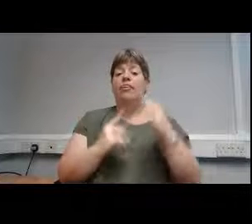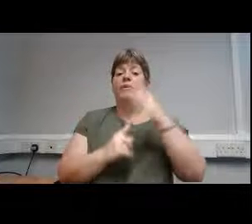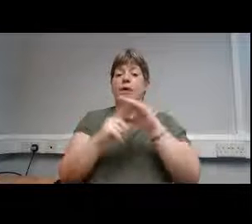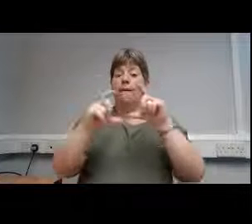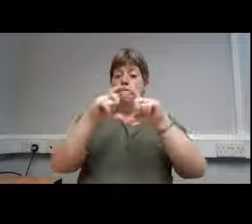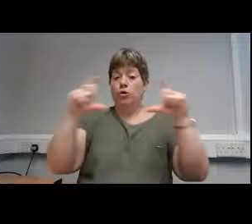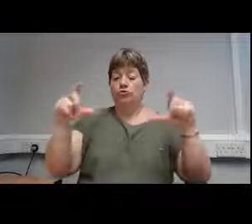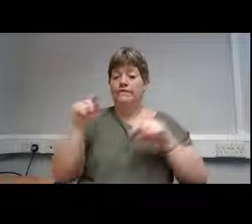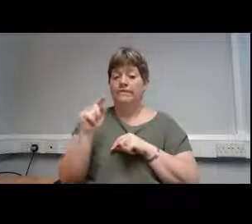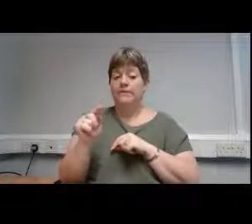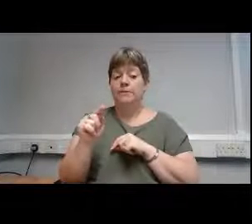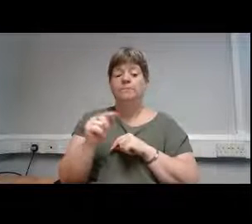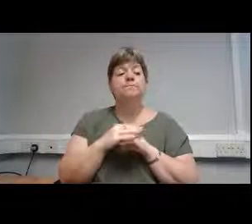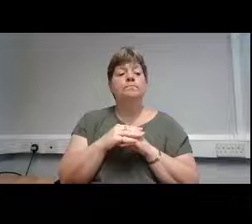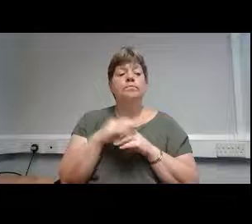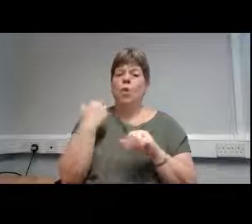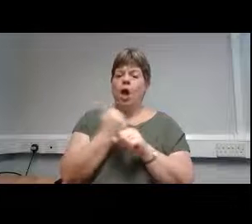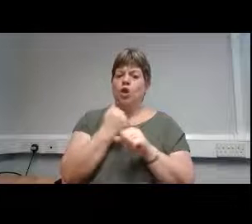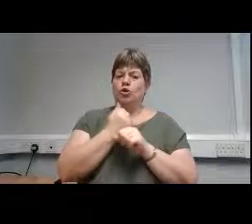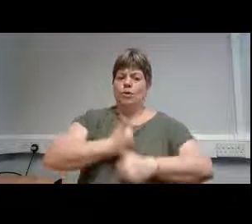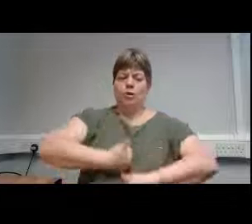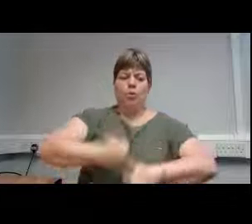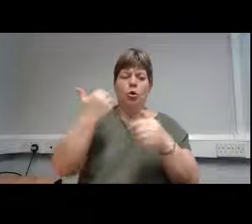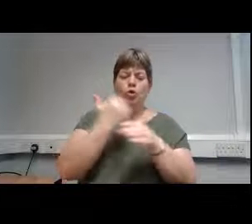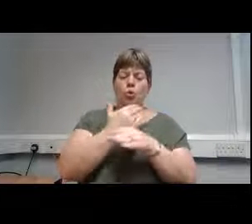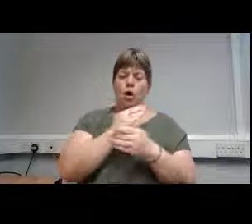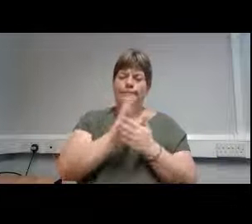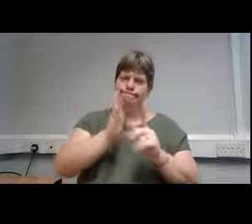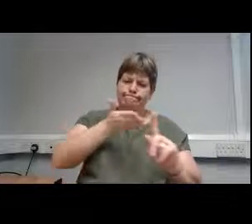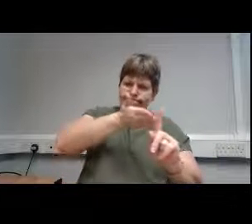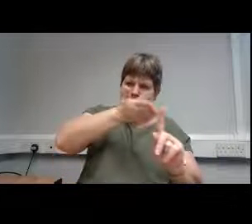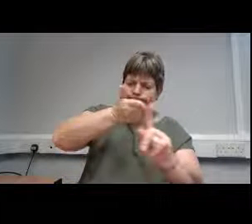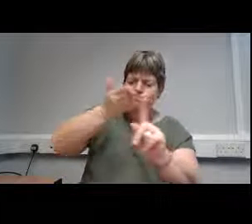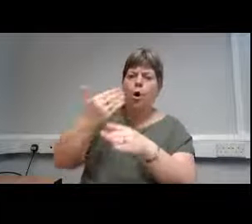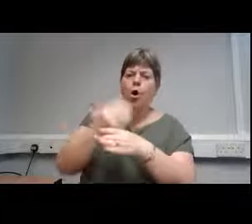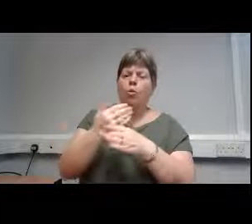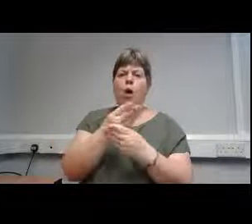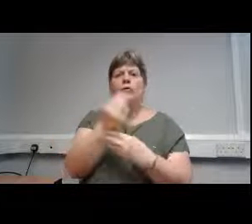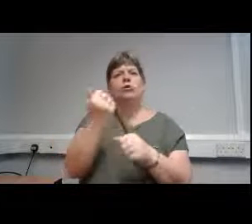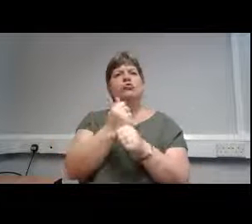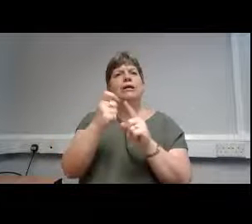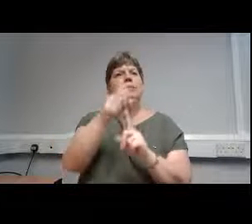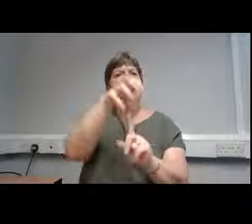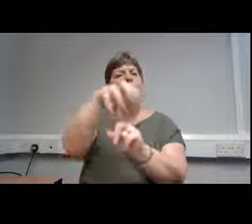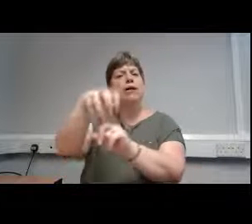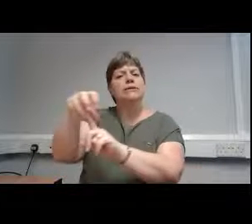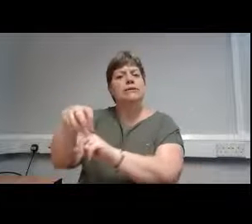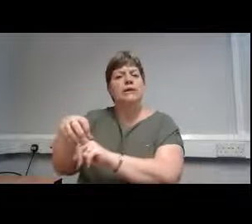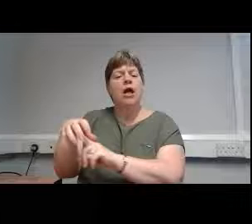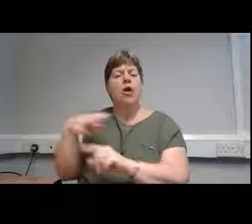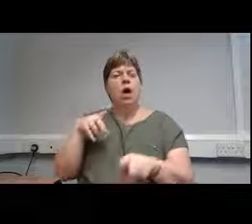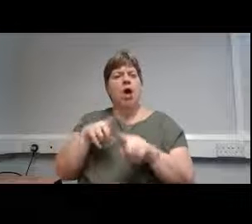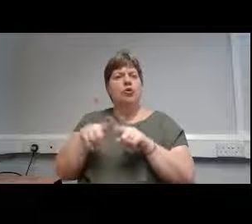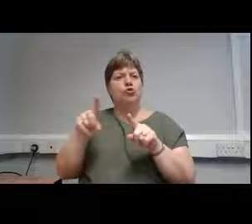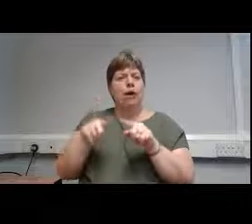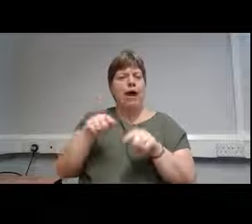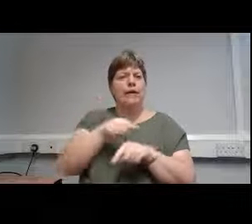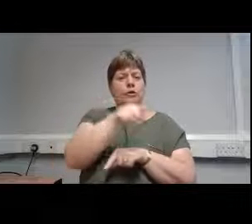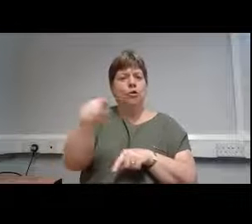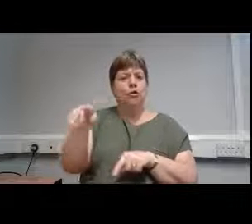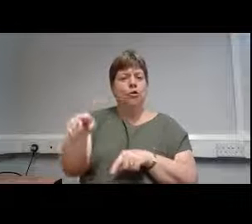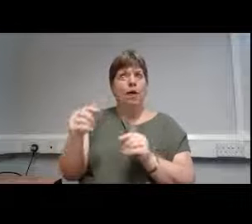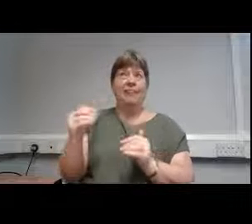there, we're doing some really good work, targeted work with practices, and we are trying to get those that are in that